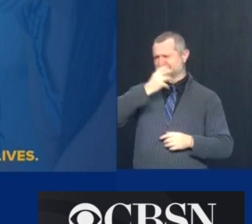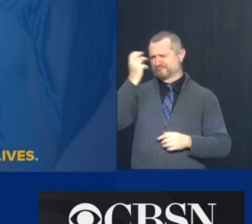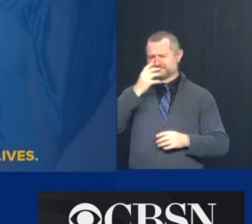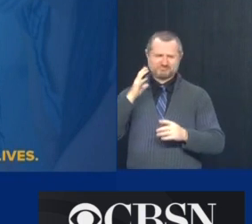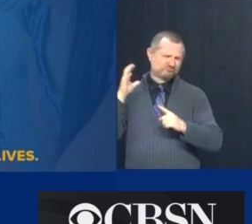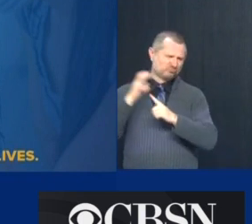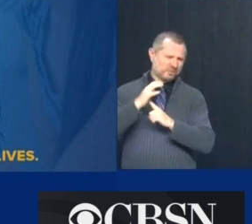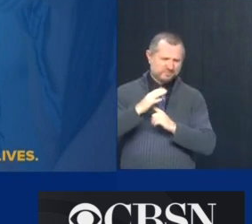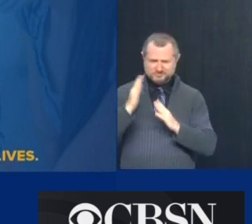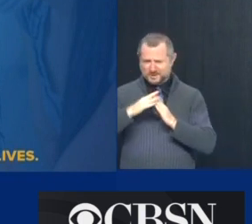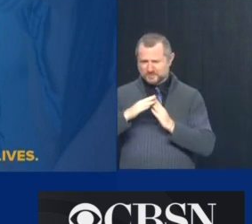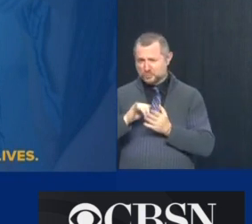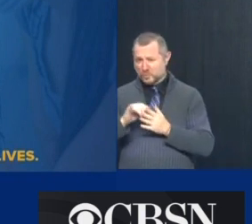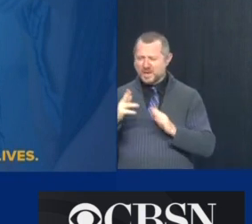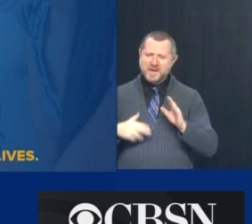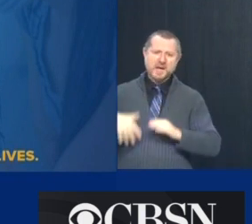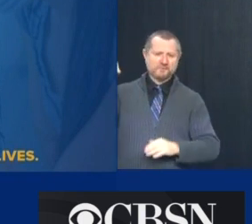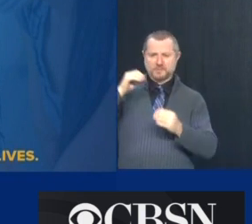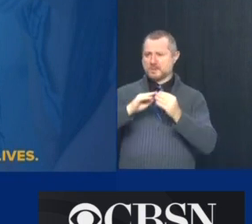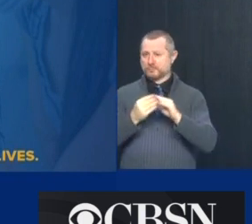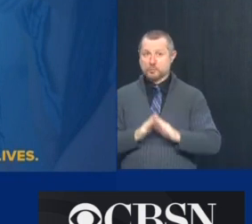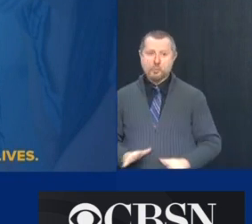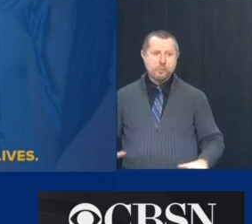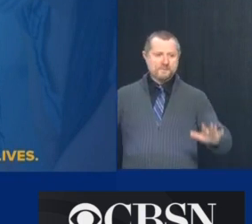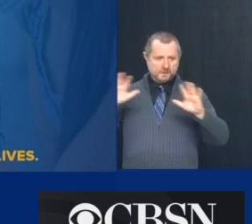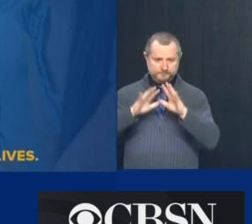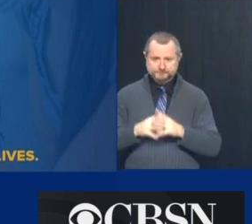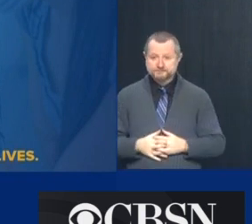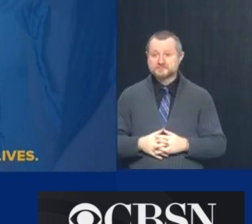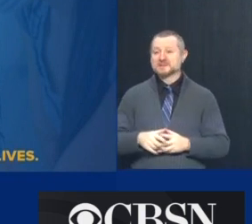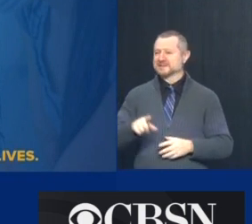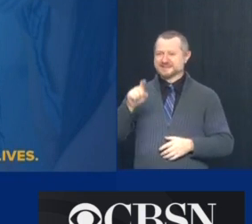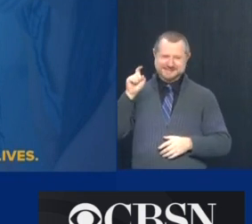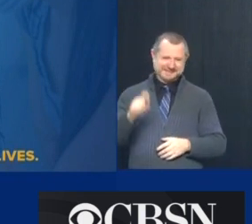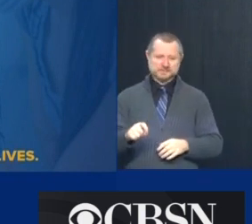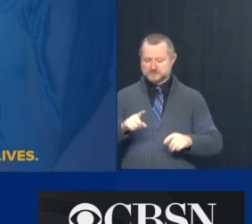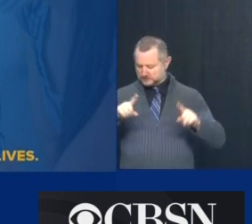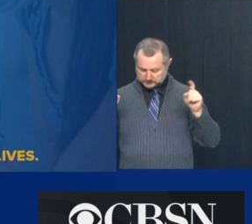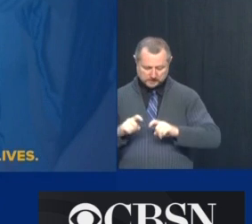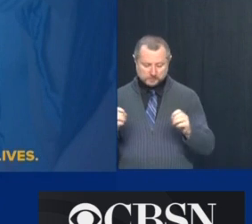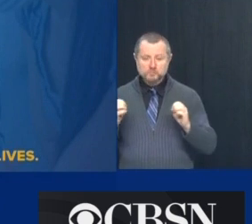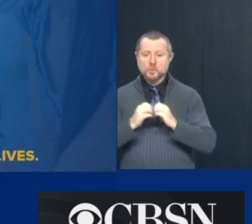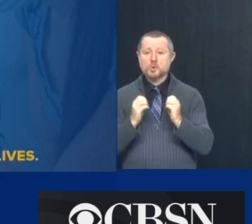pro rata. I'm very proud of that. You can't do enough testing. The more testing you